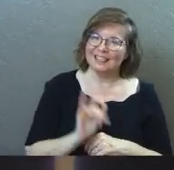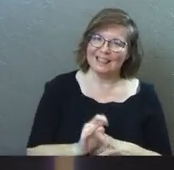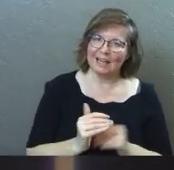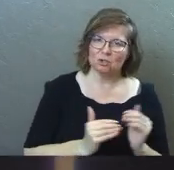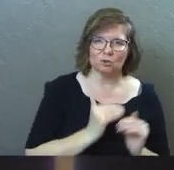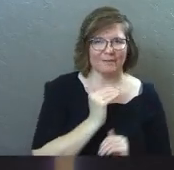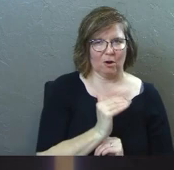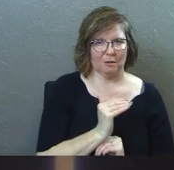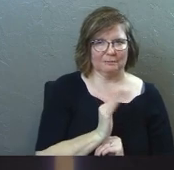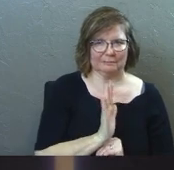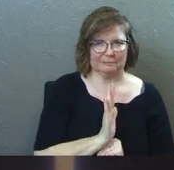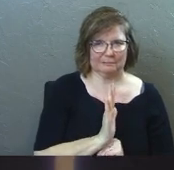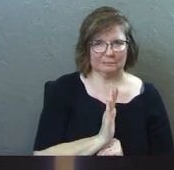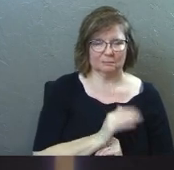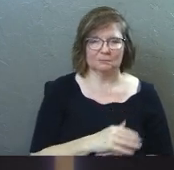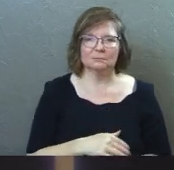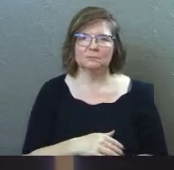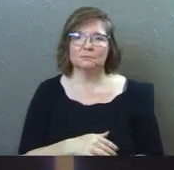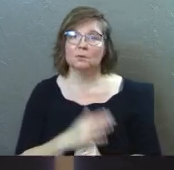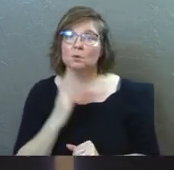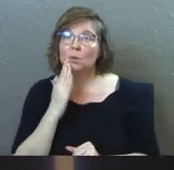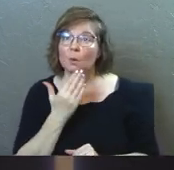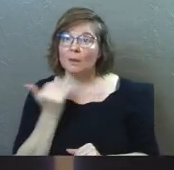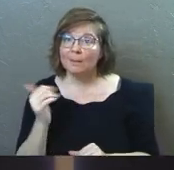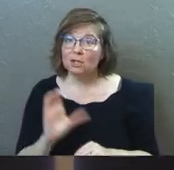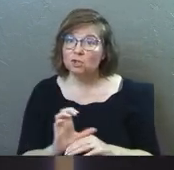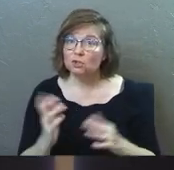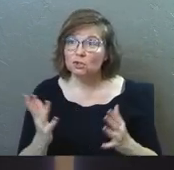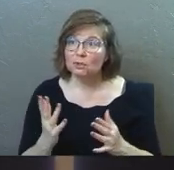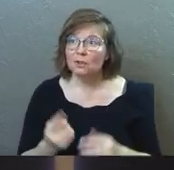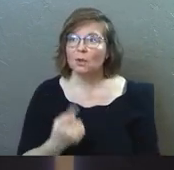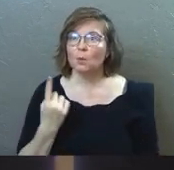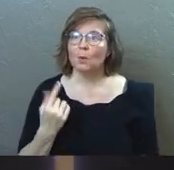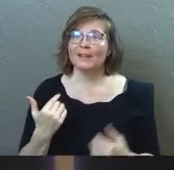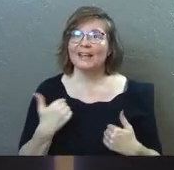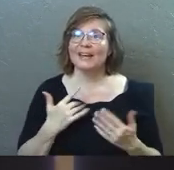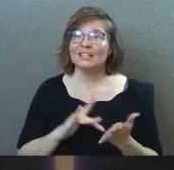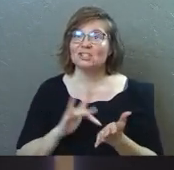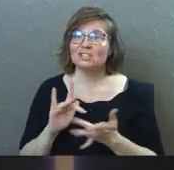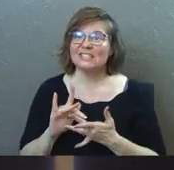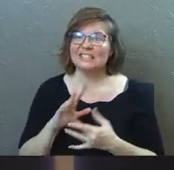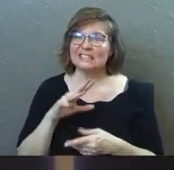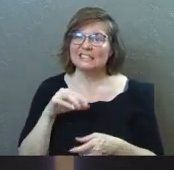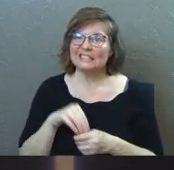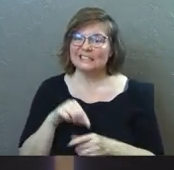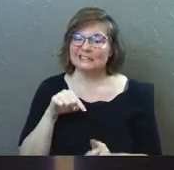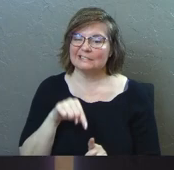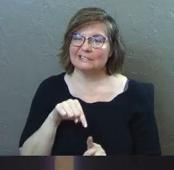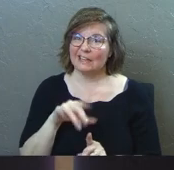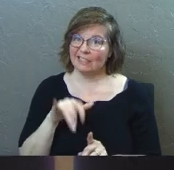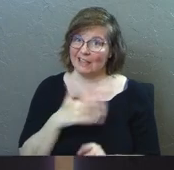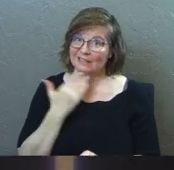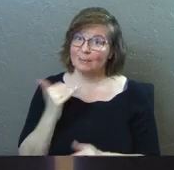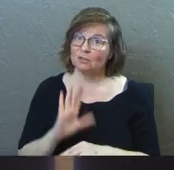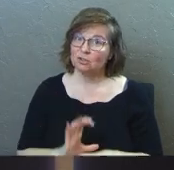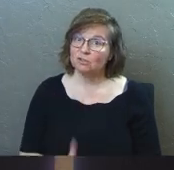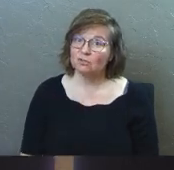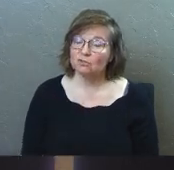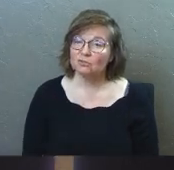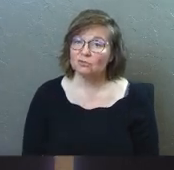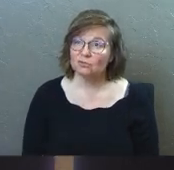that's too far. You know what the best church is? The one that's got Jesus. Amen. That's the best